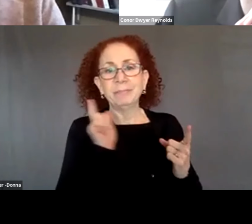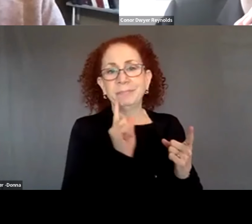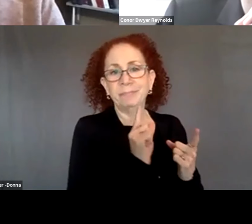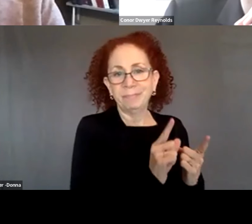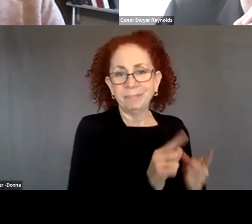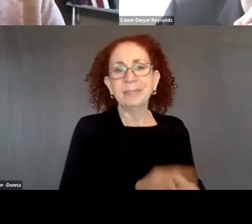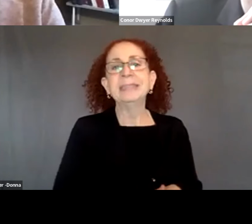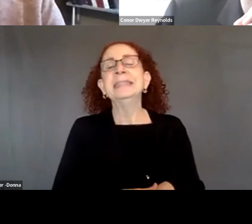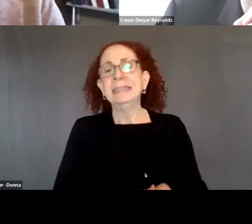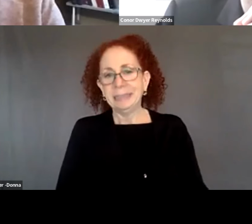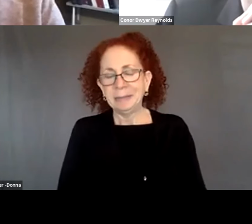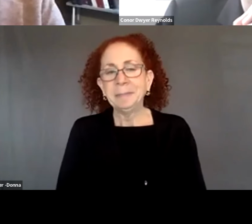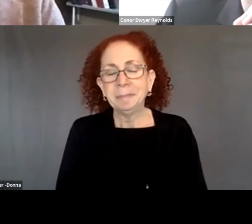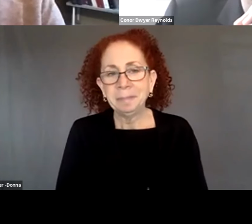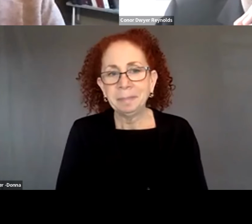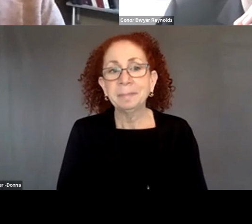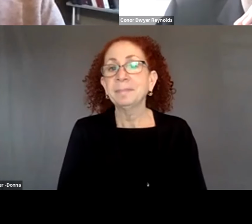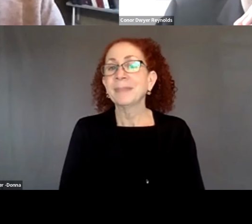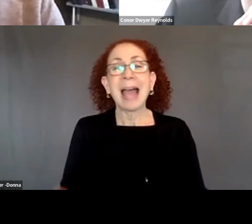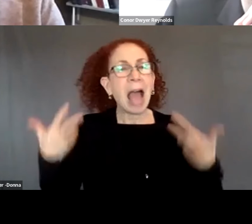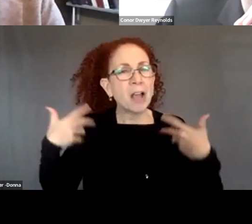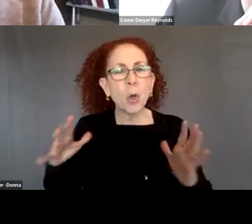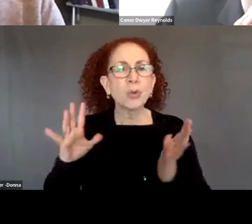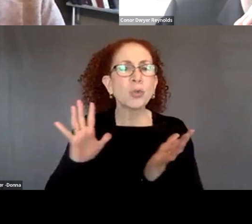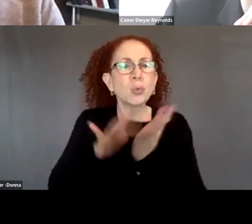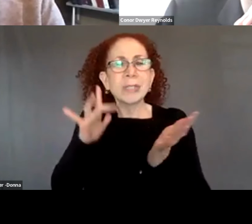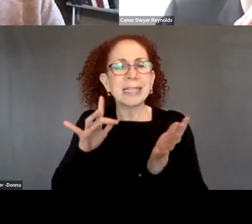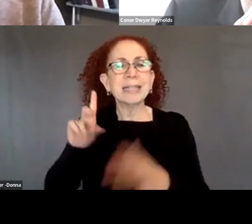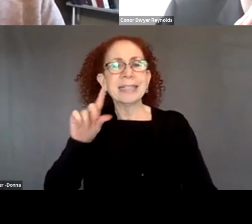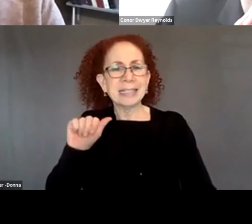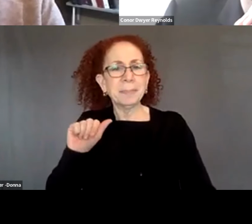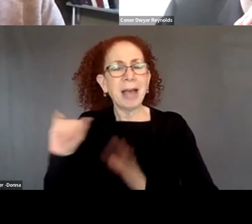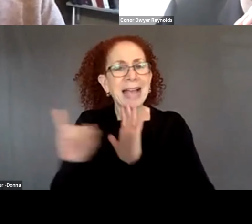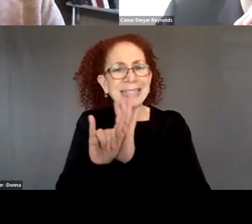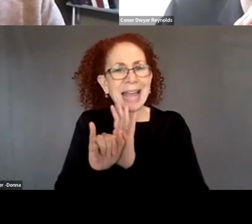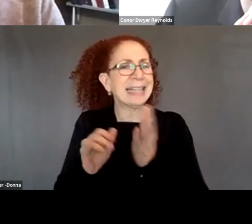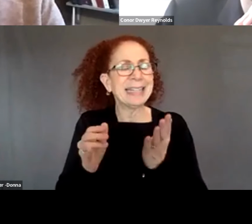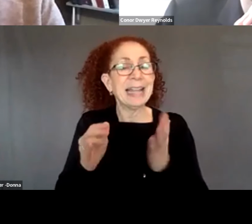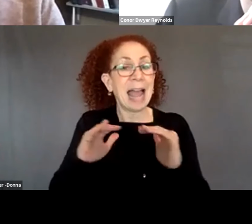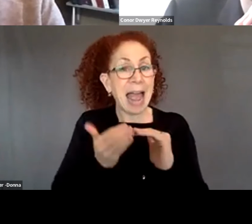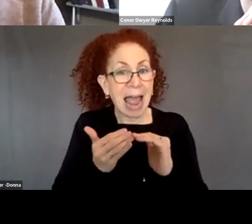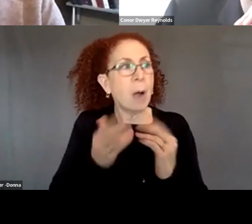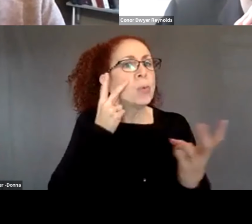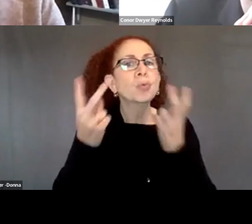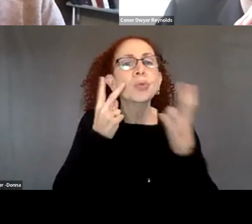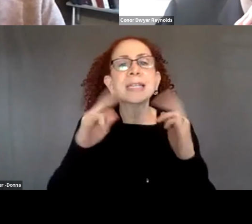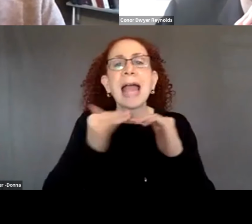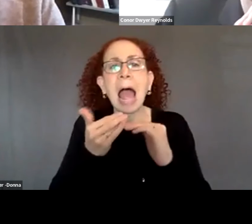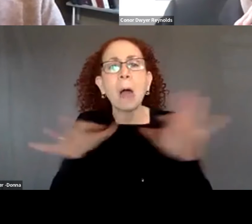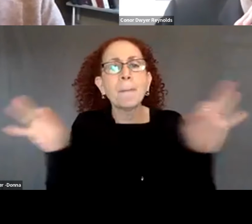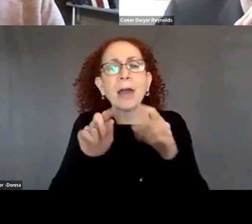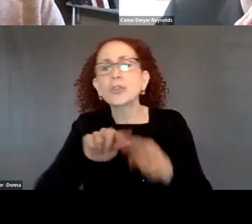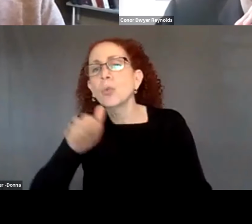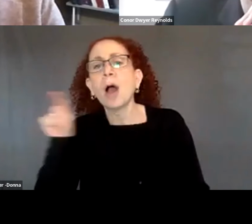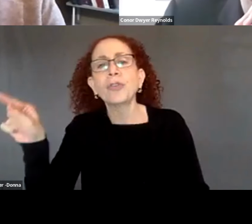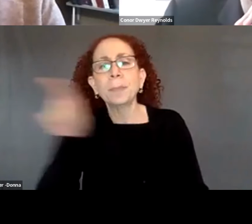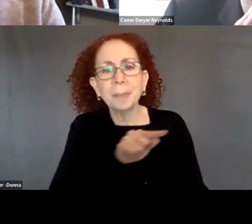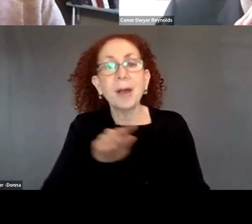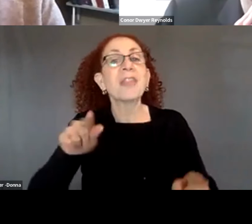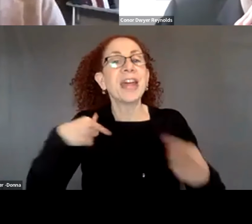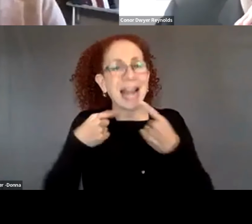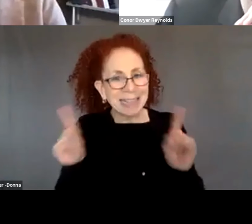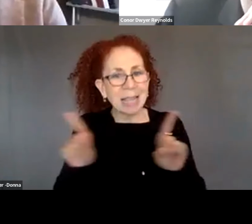disability identity, which is the ability to see how it matters to other people that I claim disability as an identity.